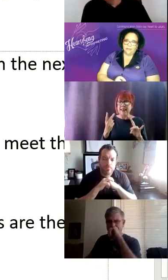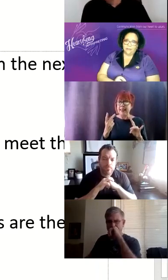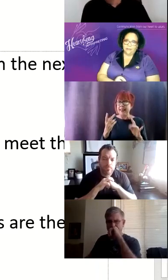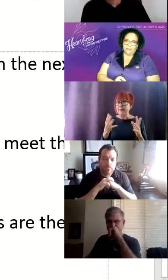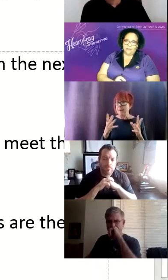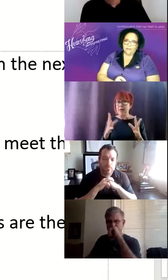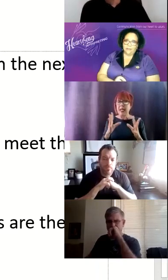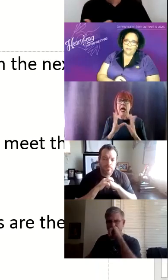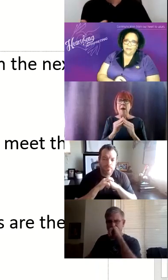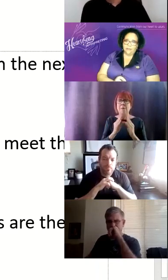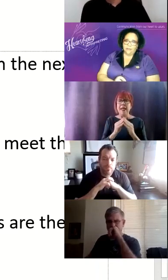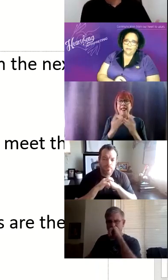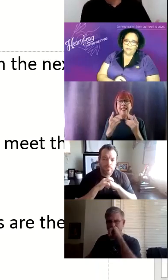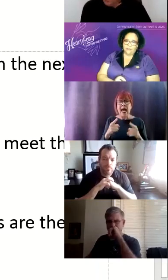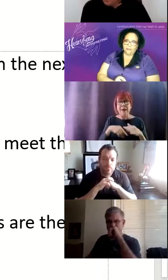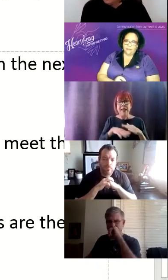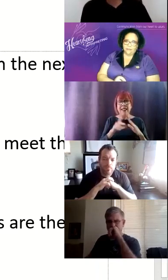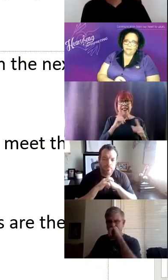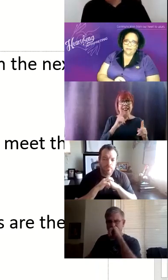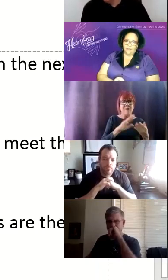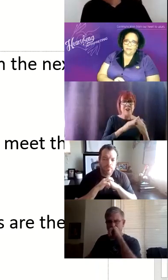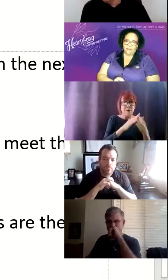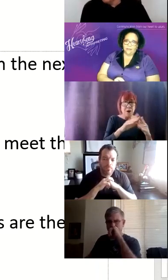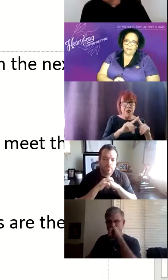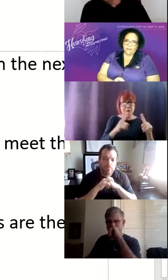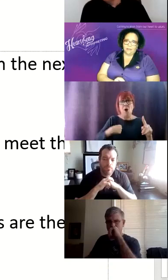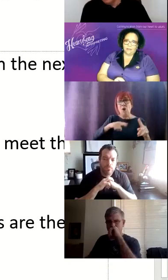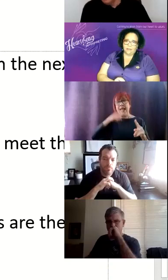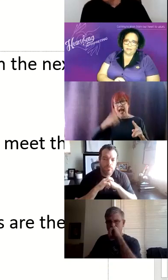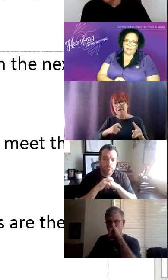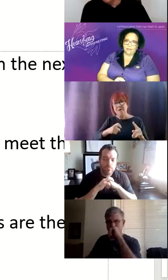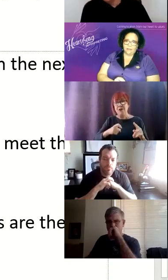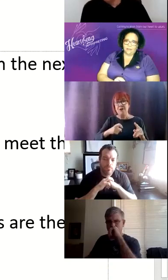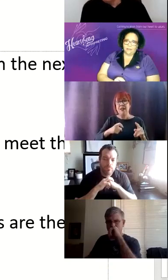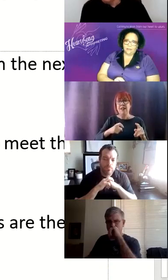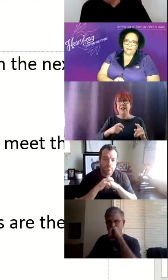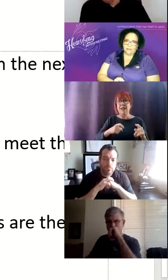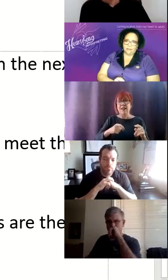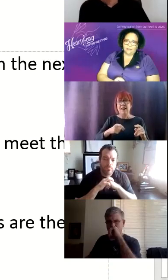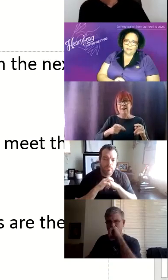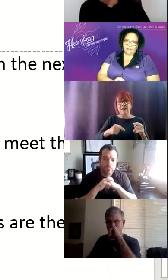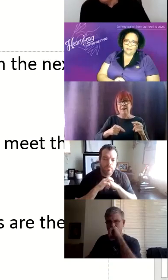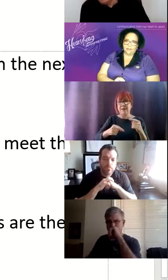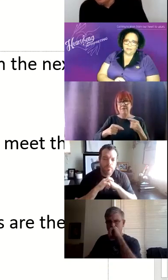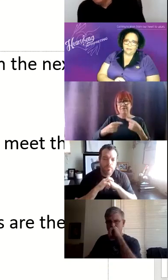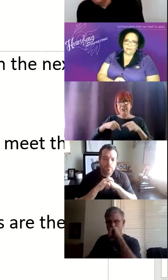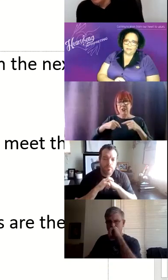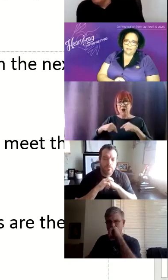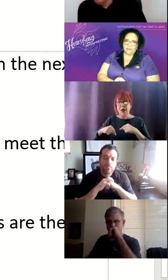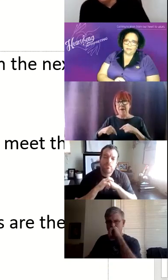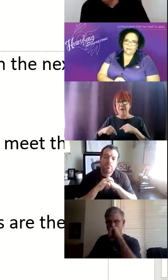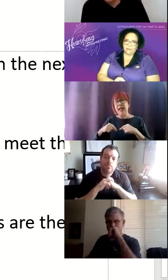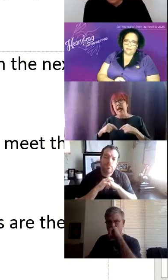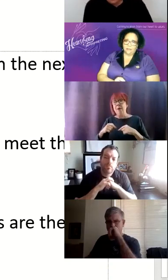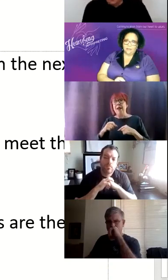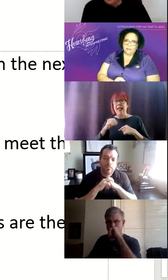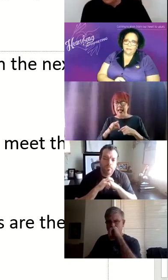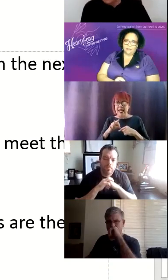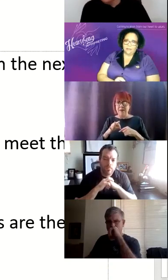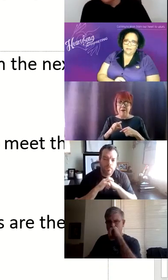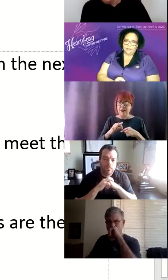occur within the deaf community, but we also need to change back and, you know, try to, if it's going to go that way, we need to be able to offer